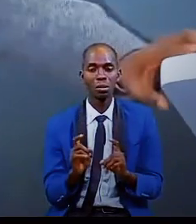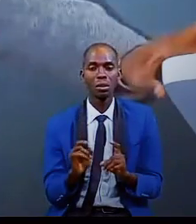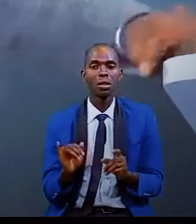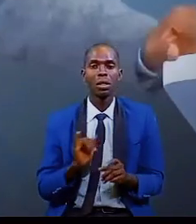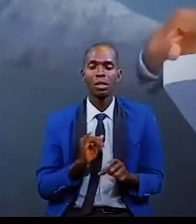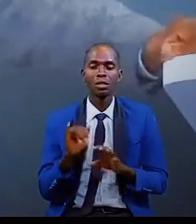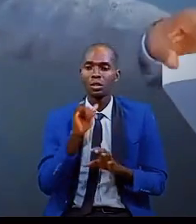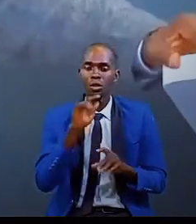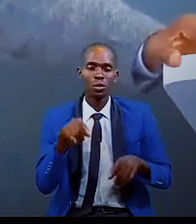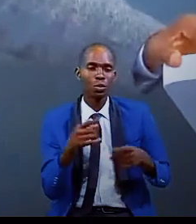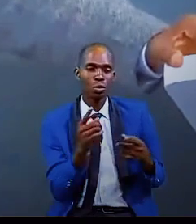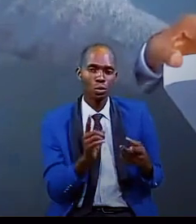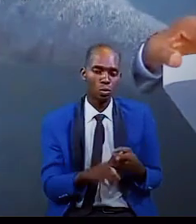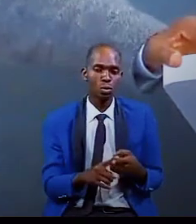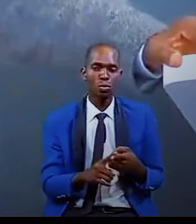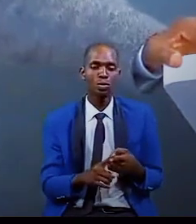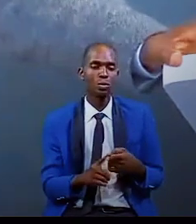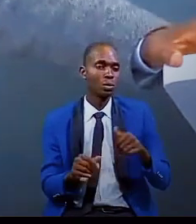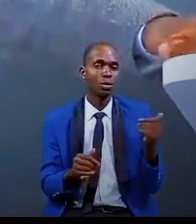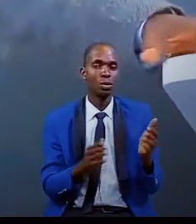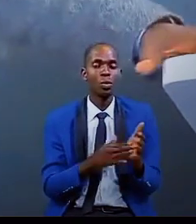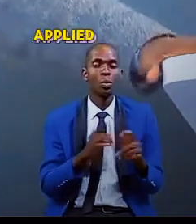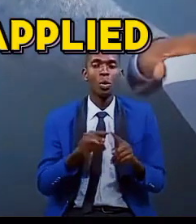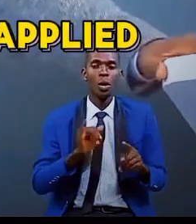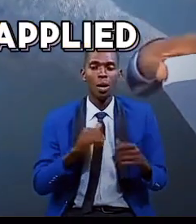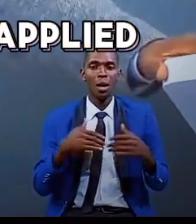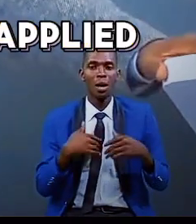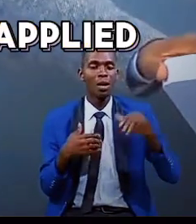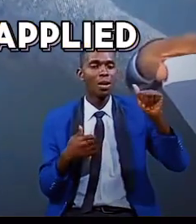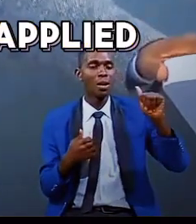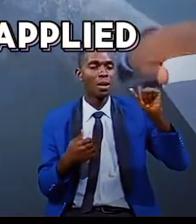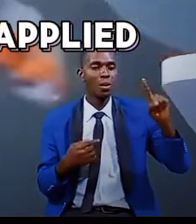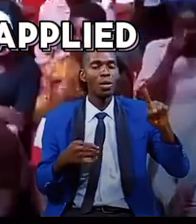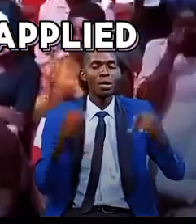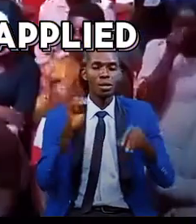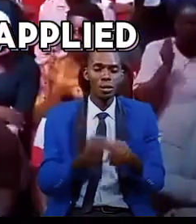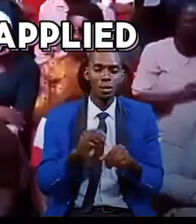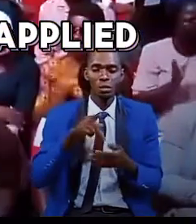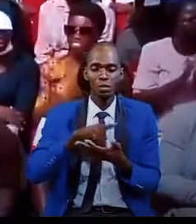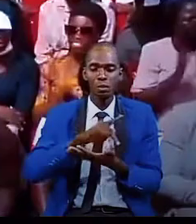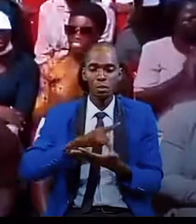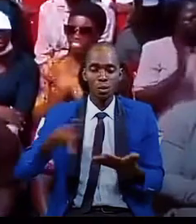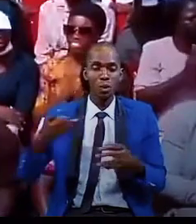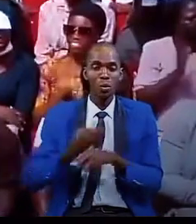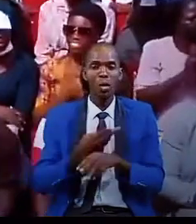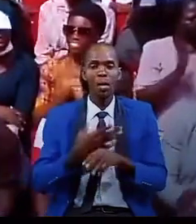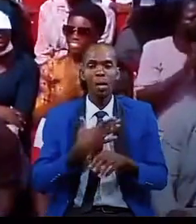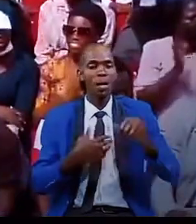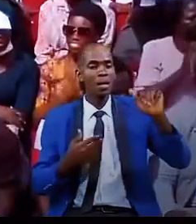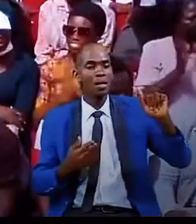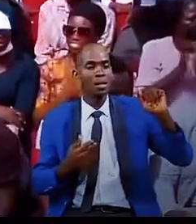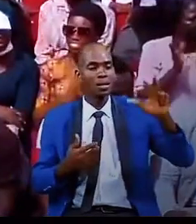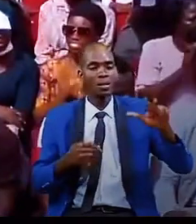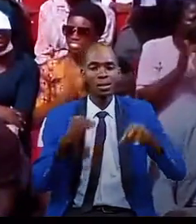had A1 in pure maths, A3 in applied maths. And I didn't